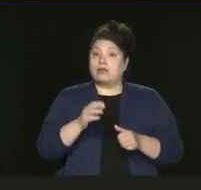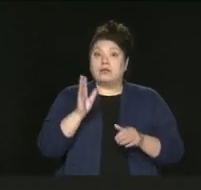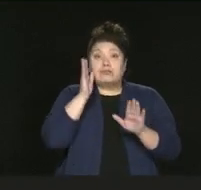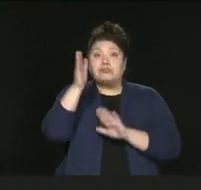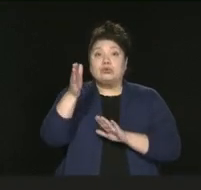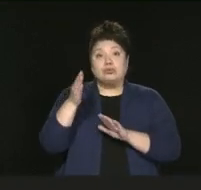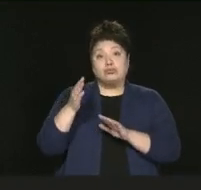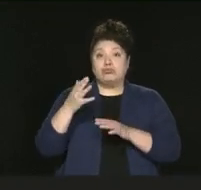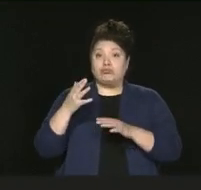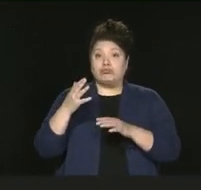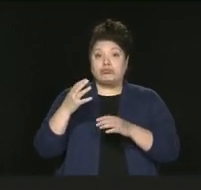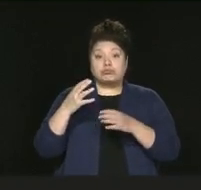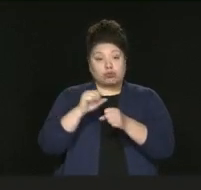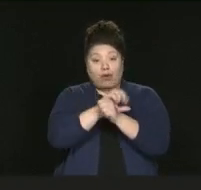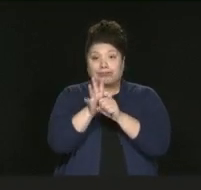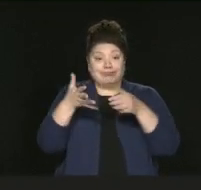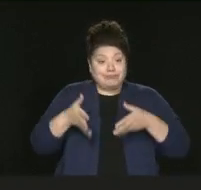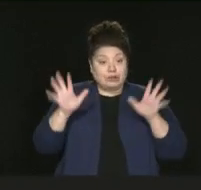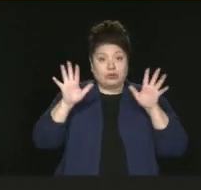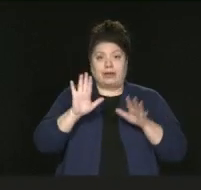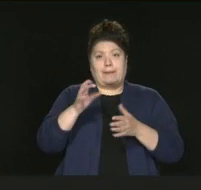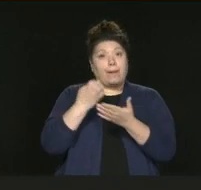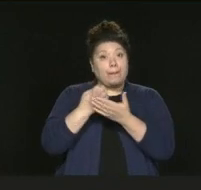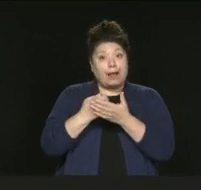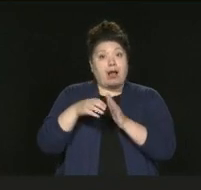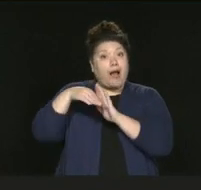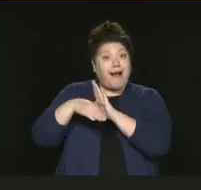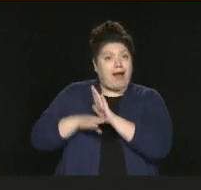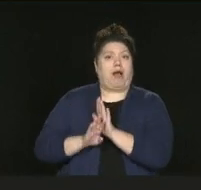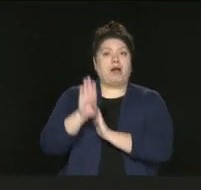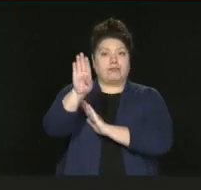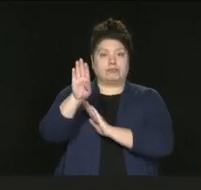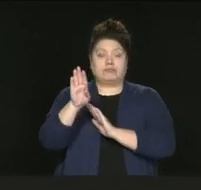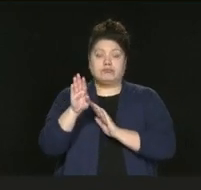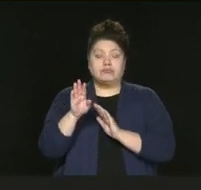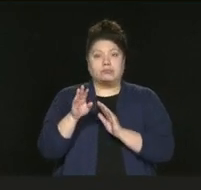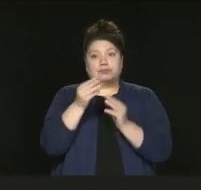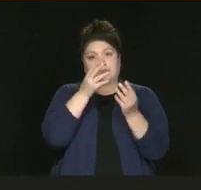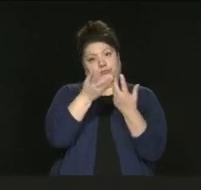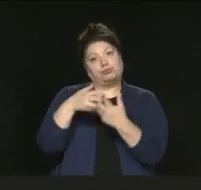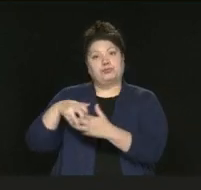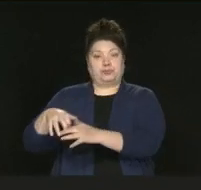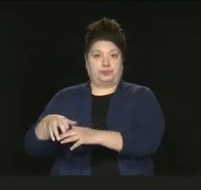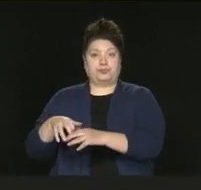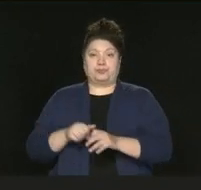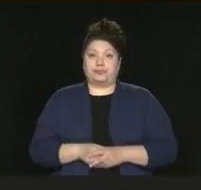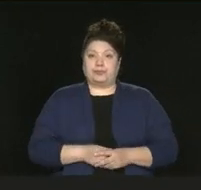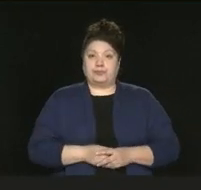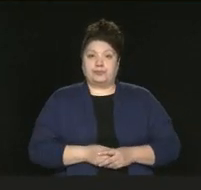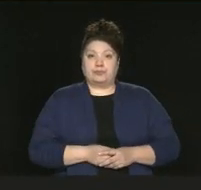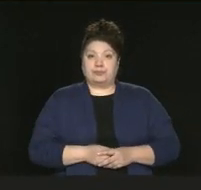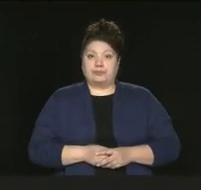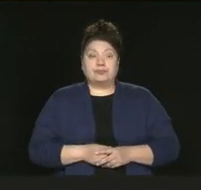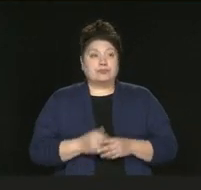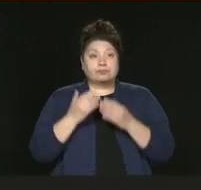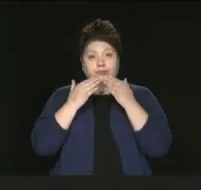as possible and as efficiently as possible. Thank you, Minister. One last question in the